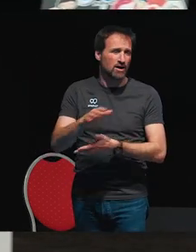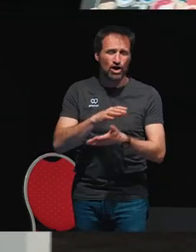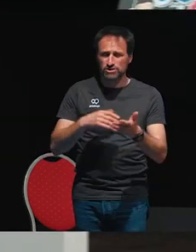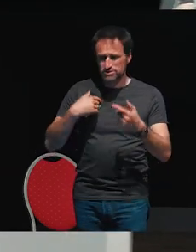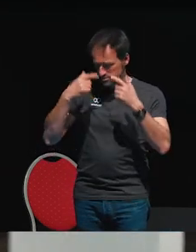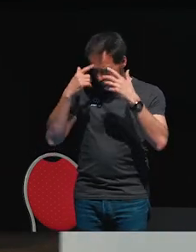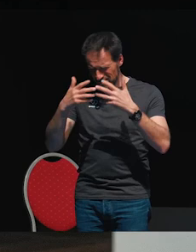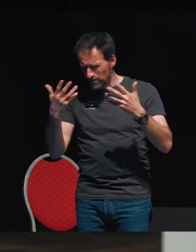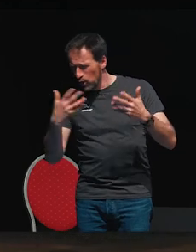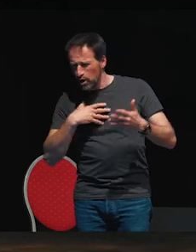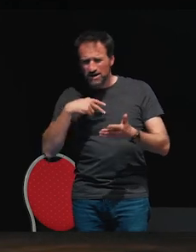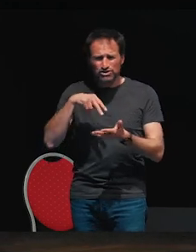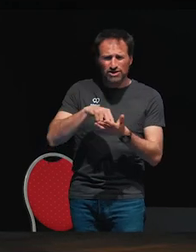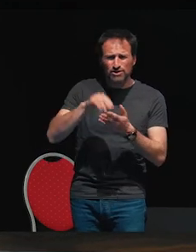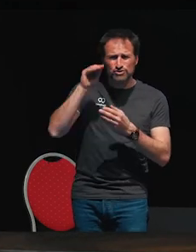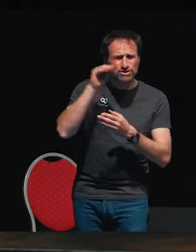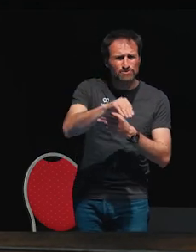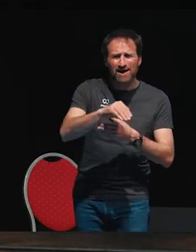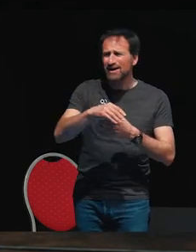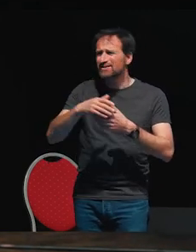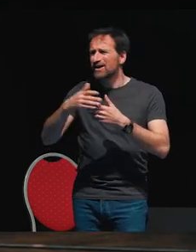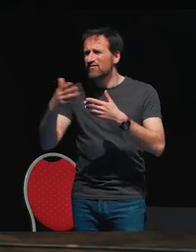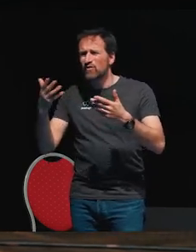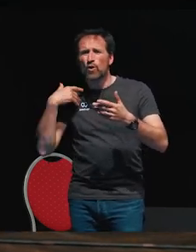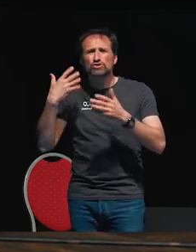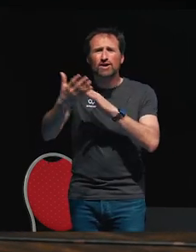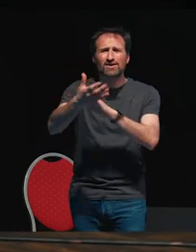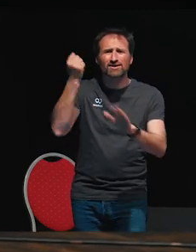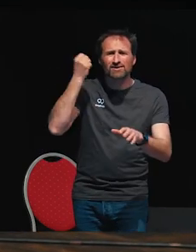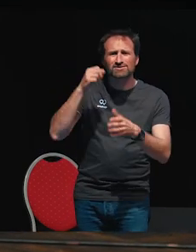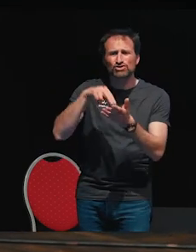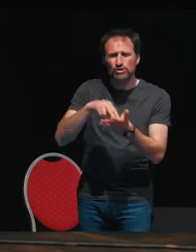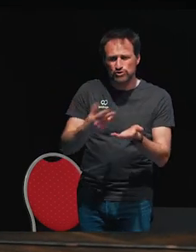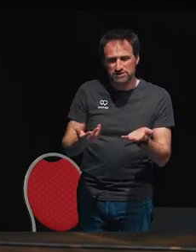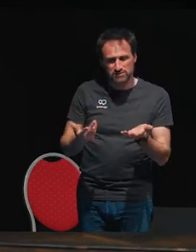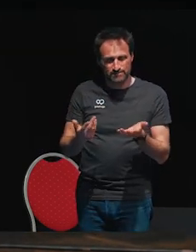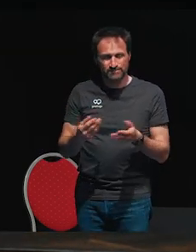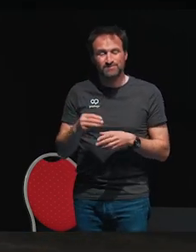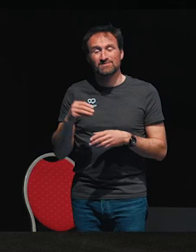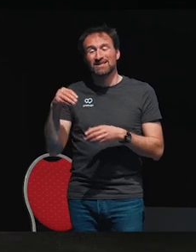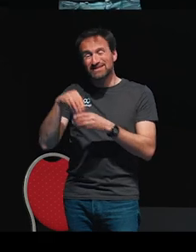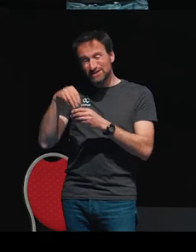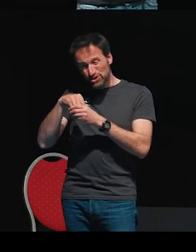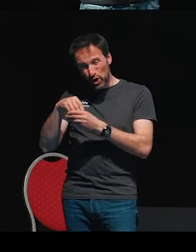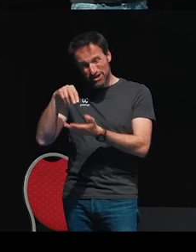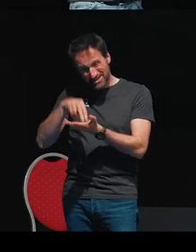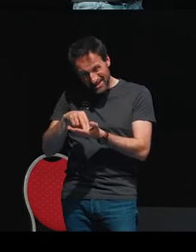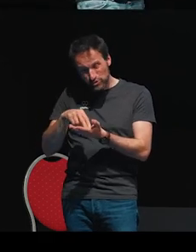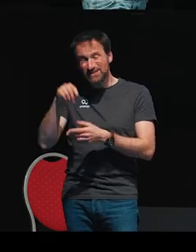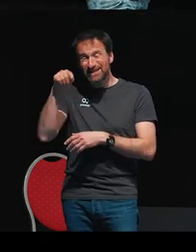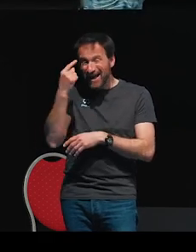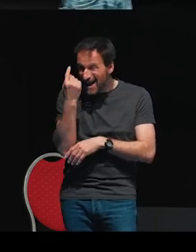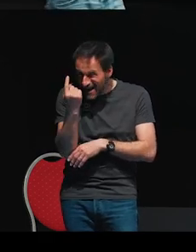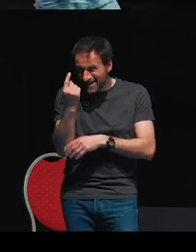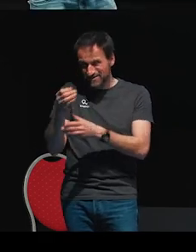your state and how to get it from. So store state in one single piece helps you to have this single point where you